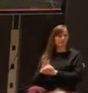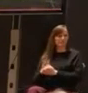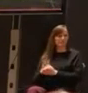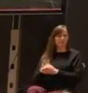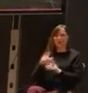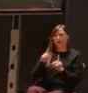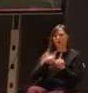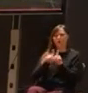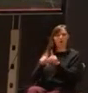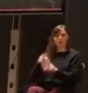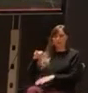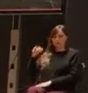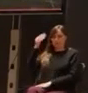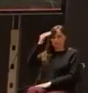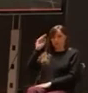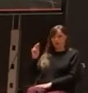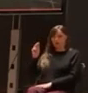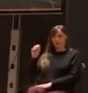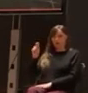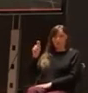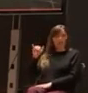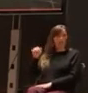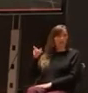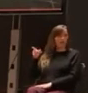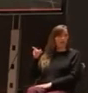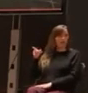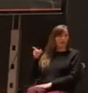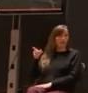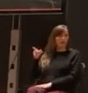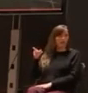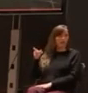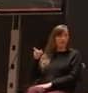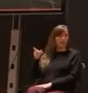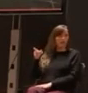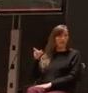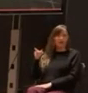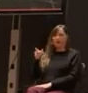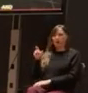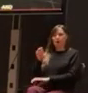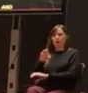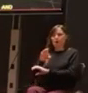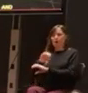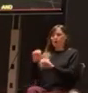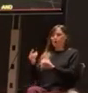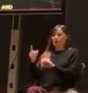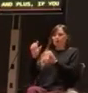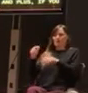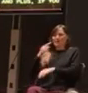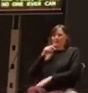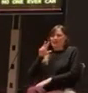and plus, if you know Mary, no one ever can say no to Mary.